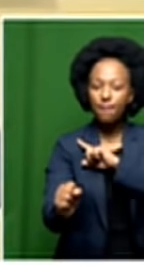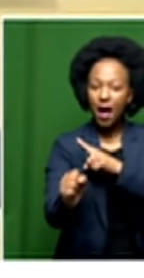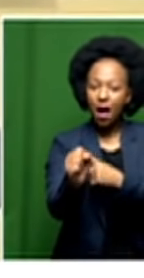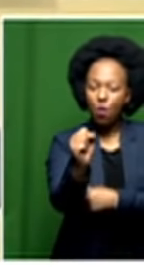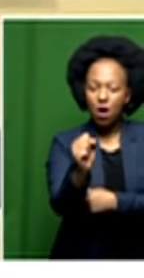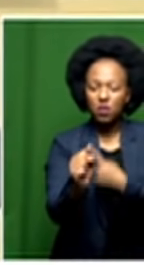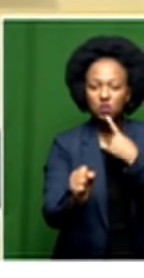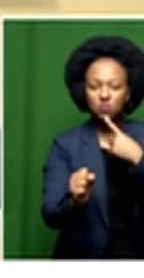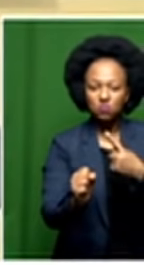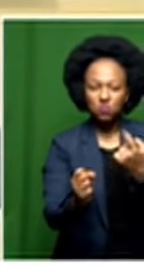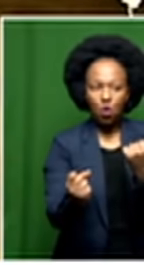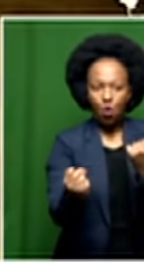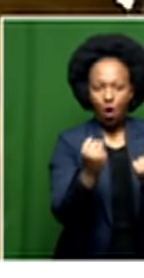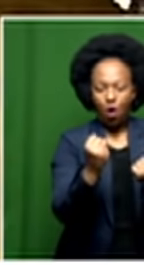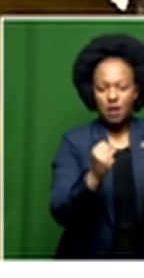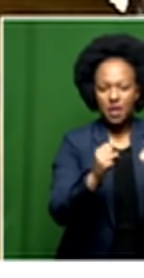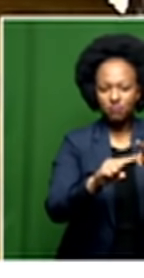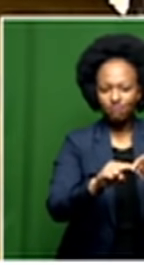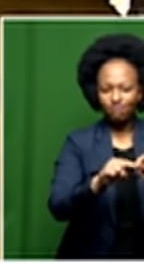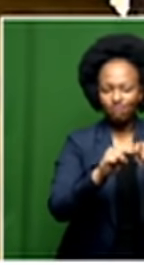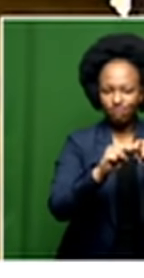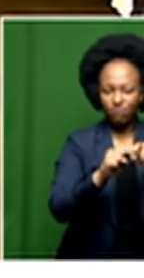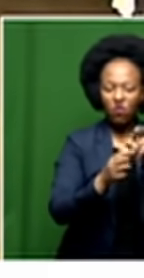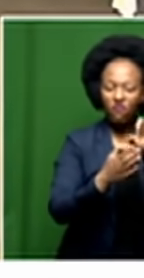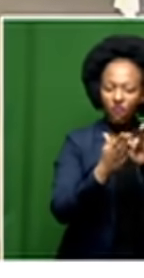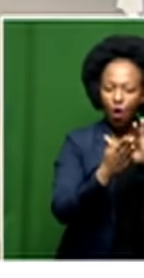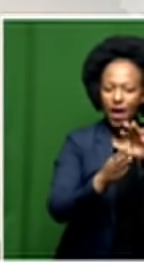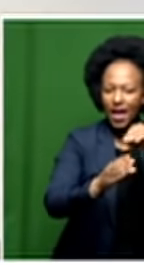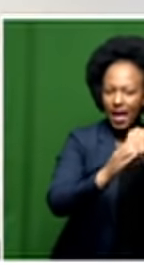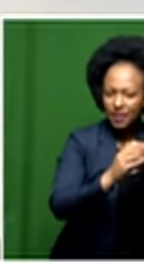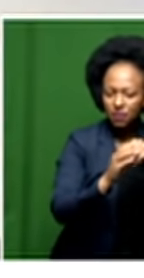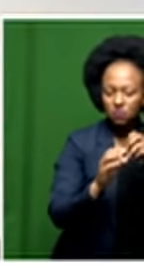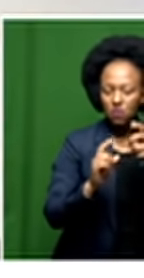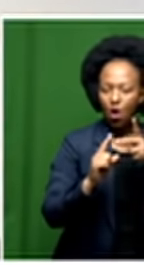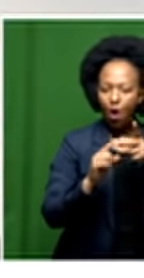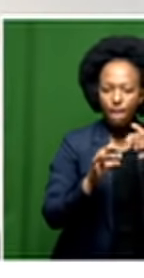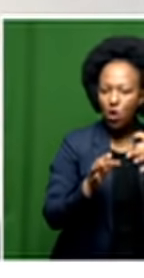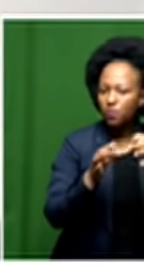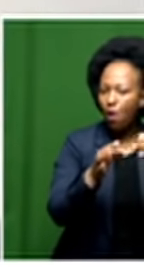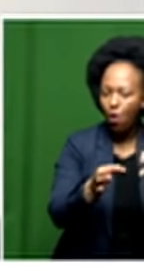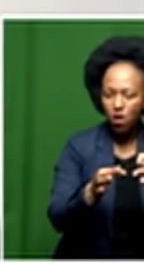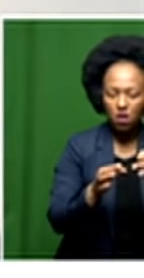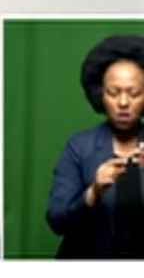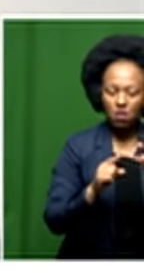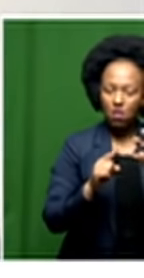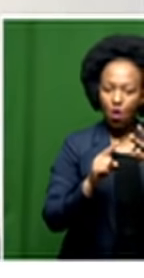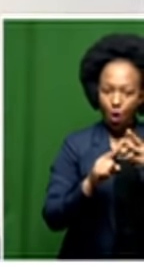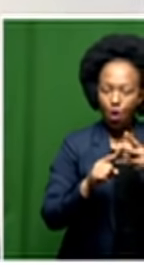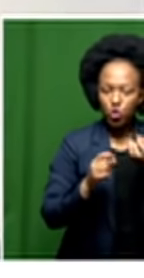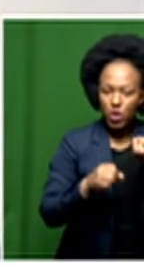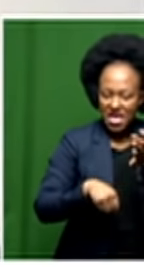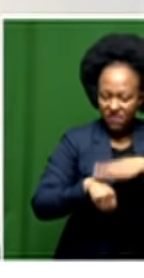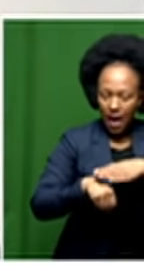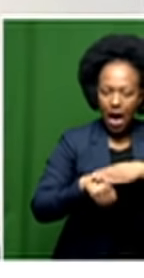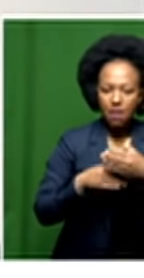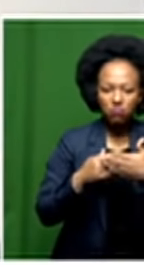to suspend the election, or to postpone the election, or to extend the